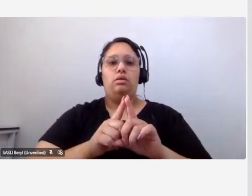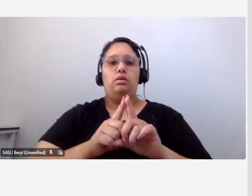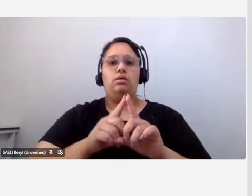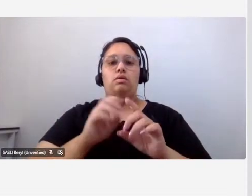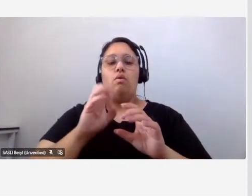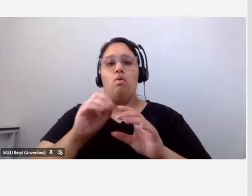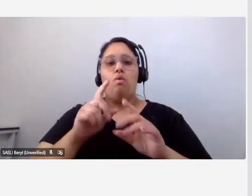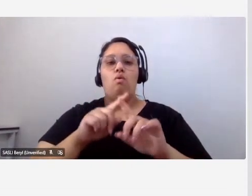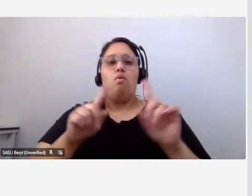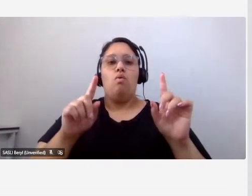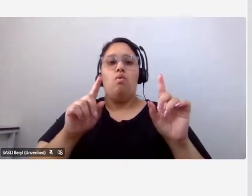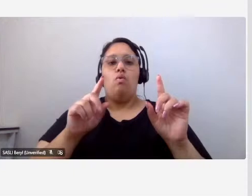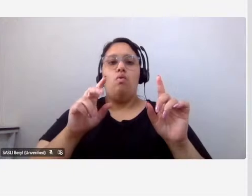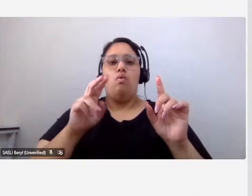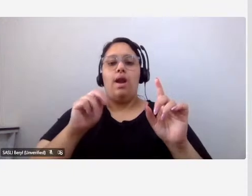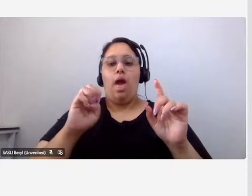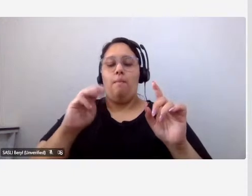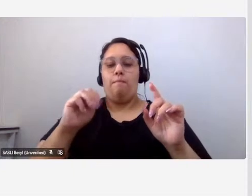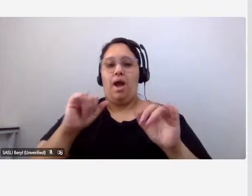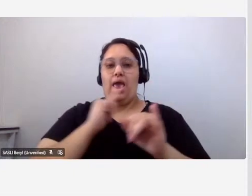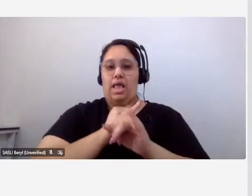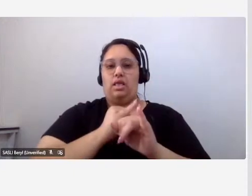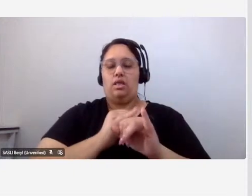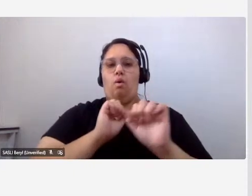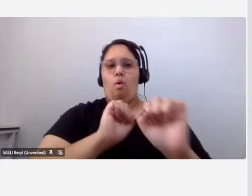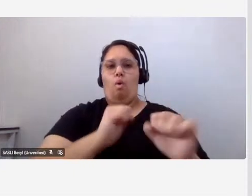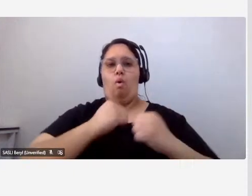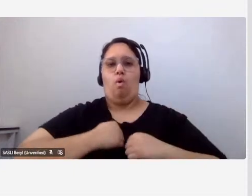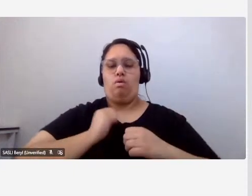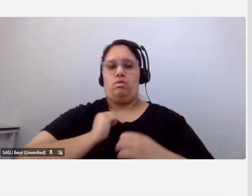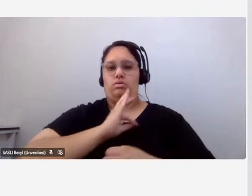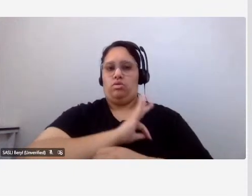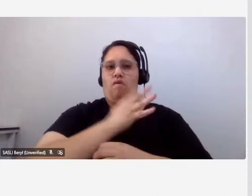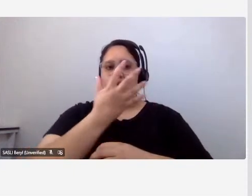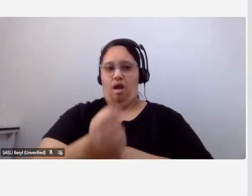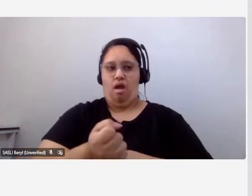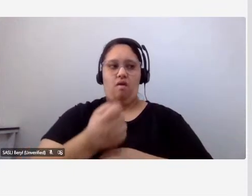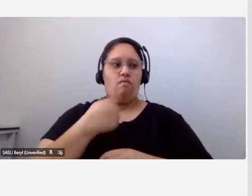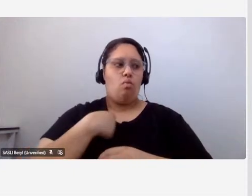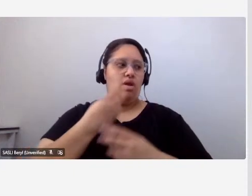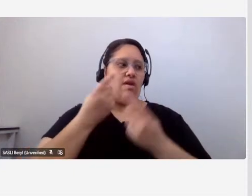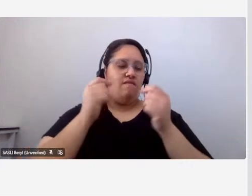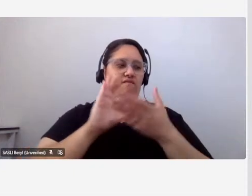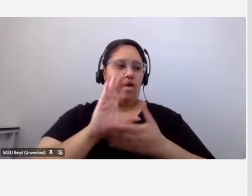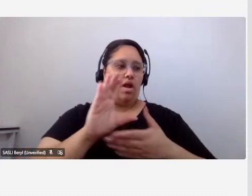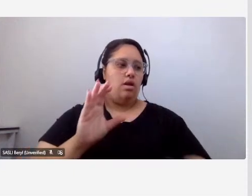So none of our public entities have their own staff. We transfer funding